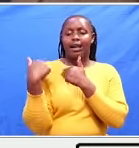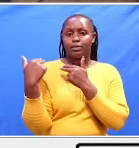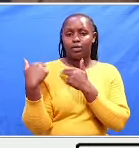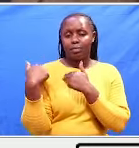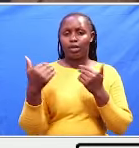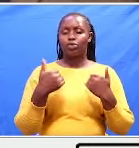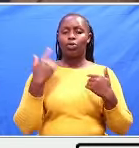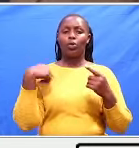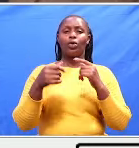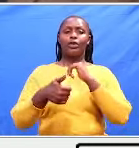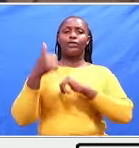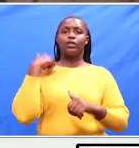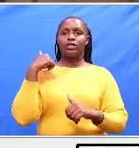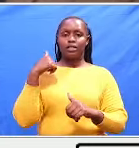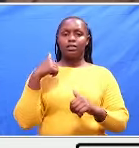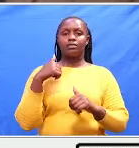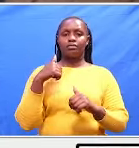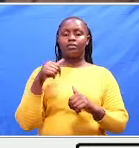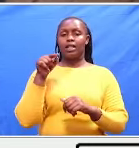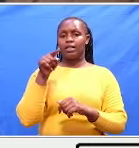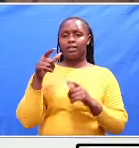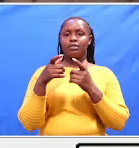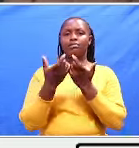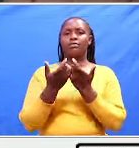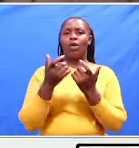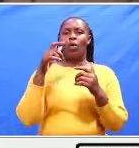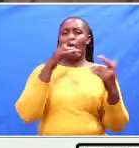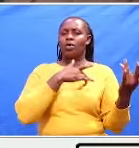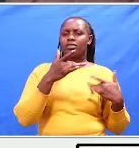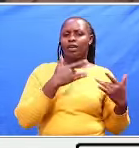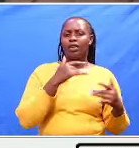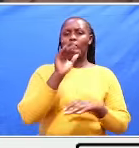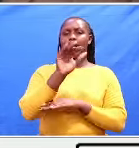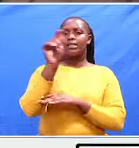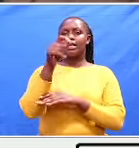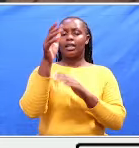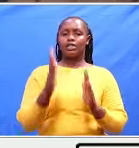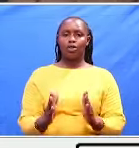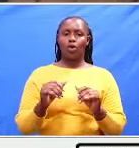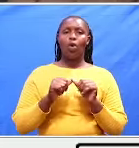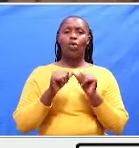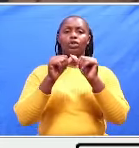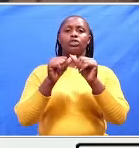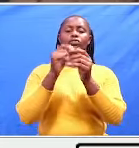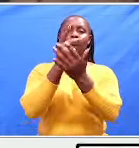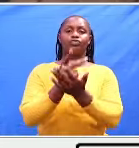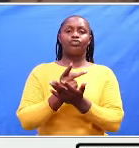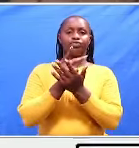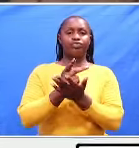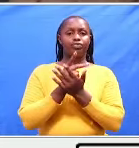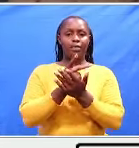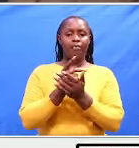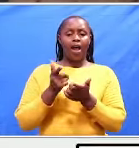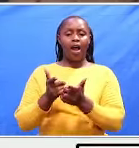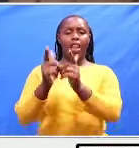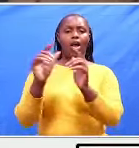aggressively oppose this cruel goal. We ask all Kenyans to remain very vigilant. Do not